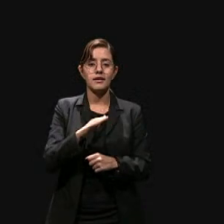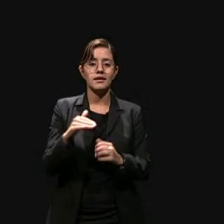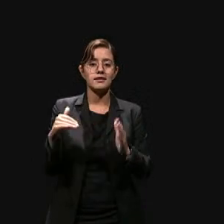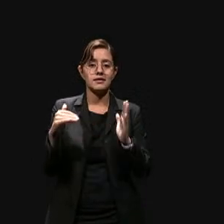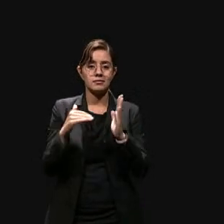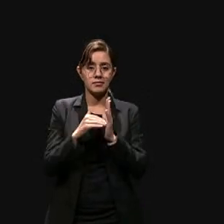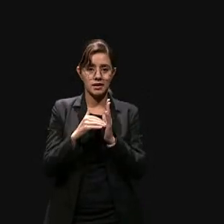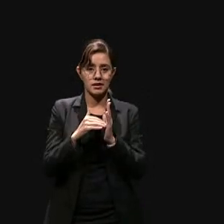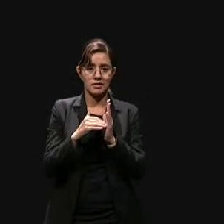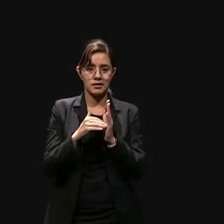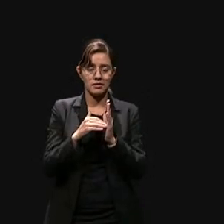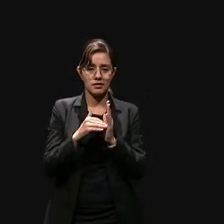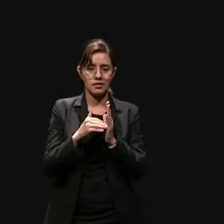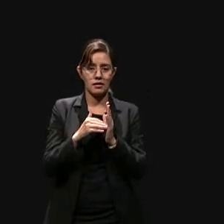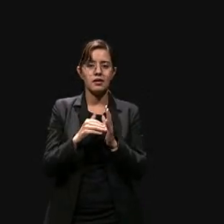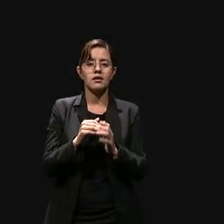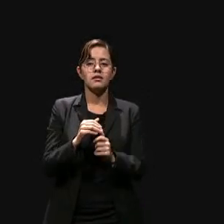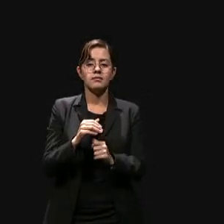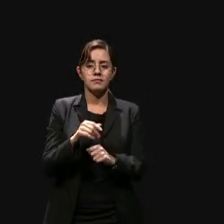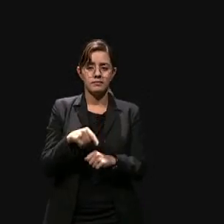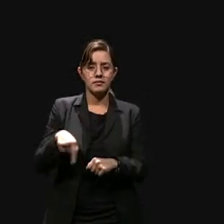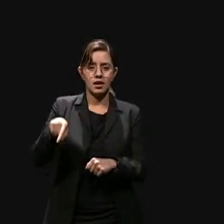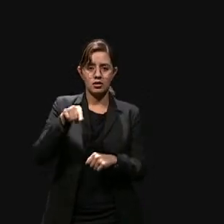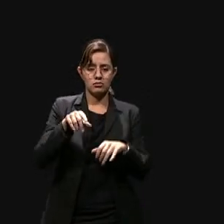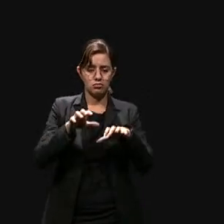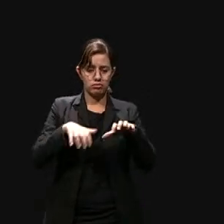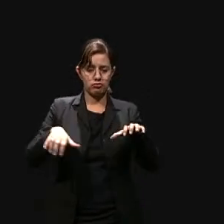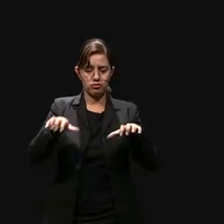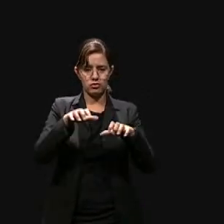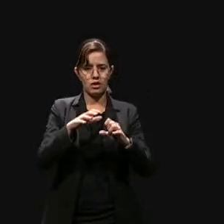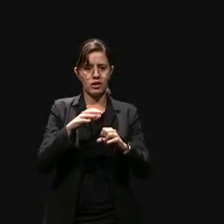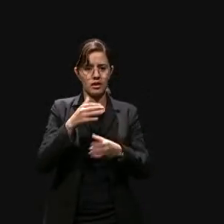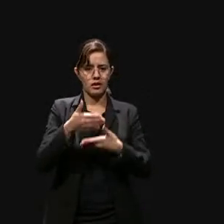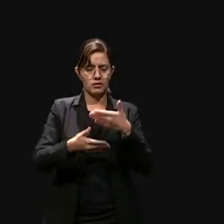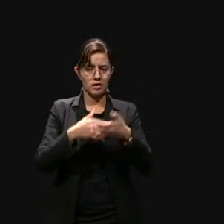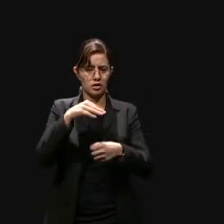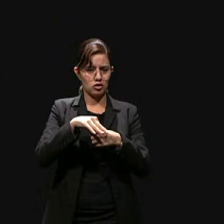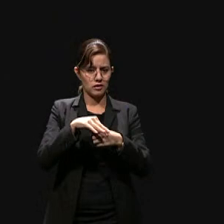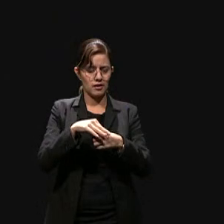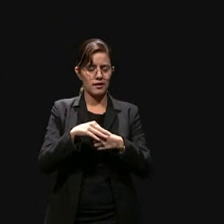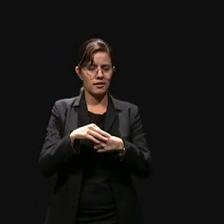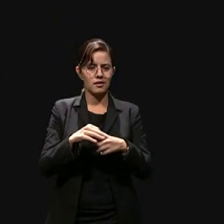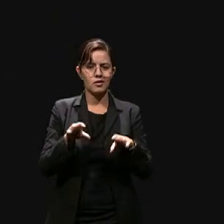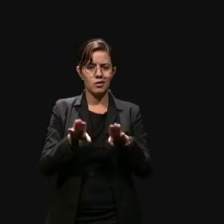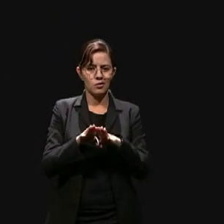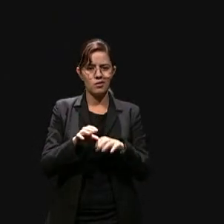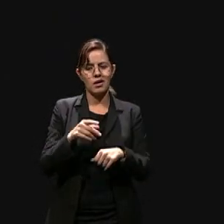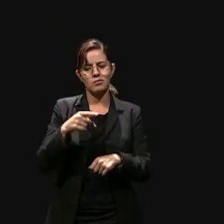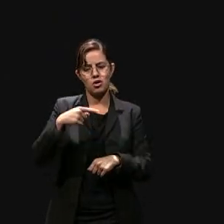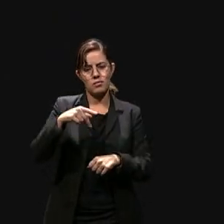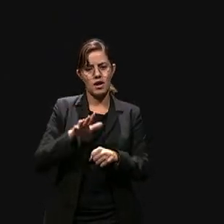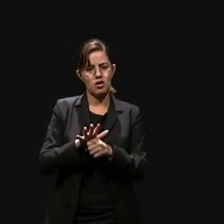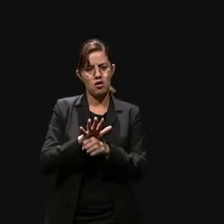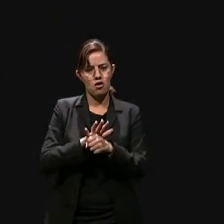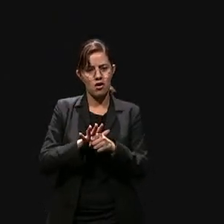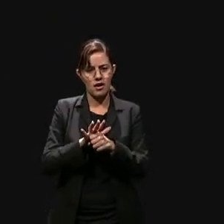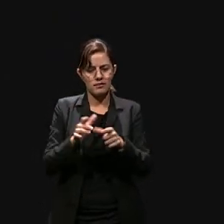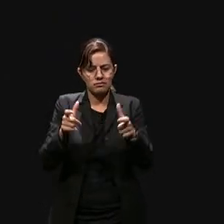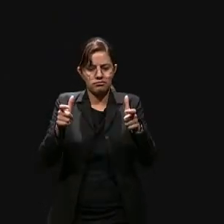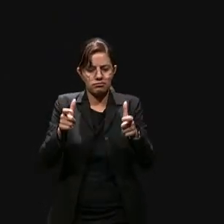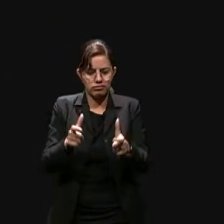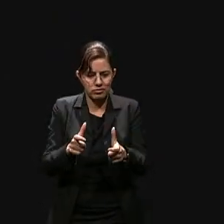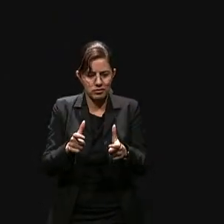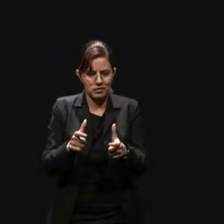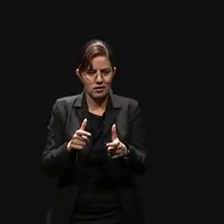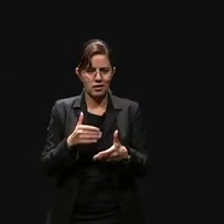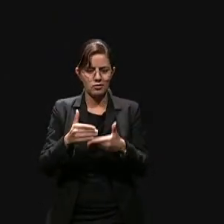most cases are very local. They're in very small jurisdictions. In fact, 75% of our